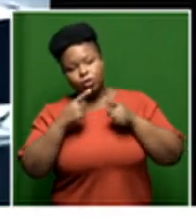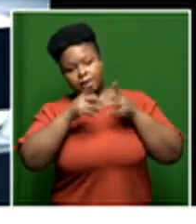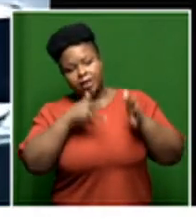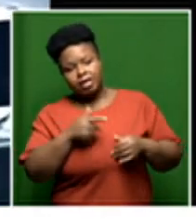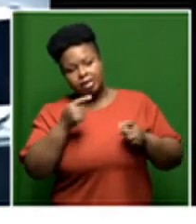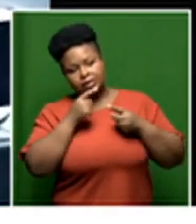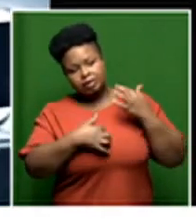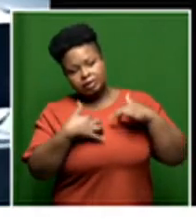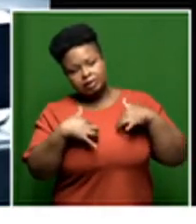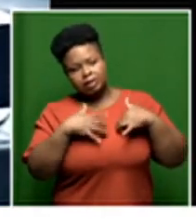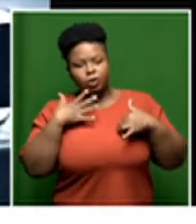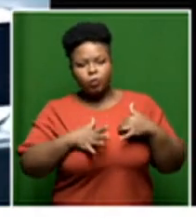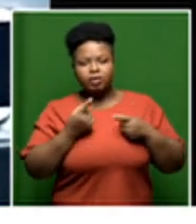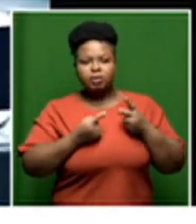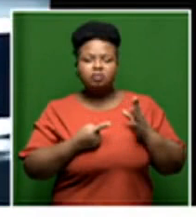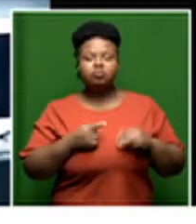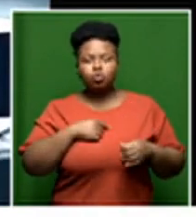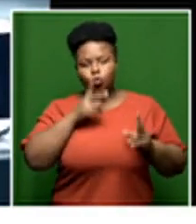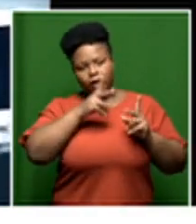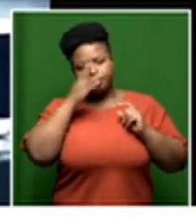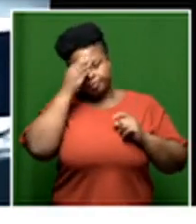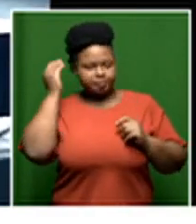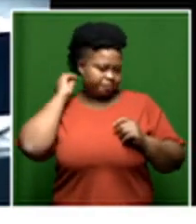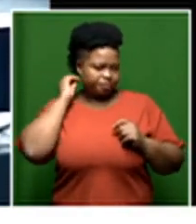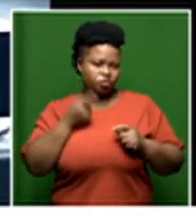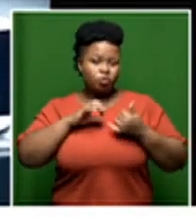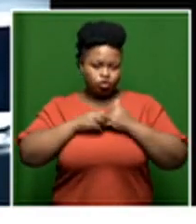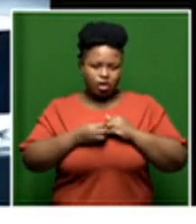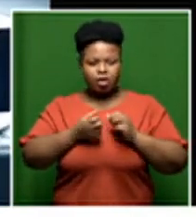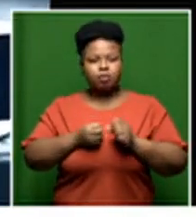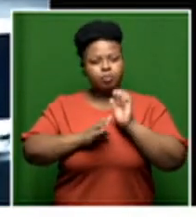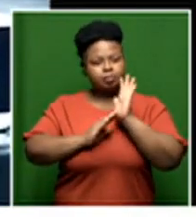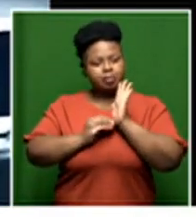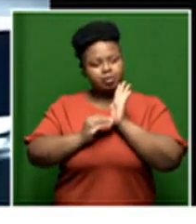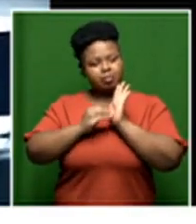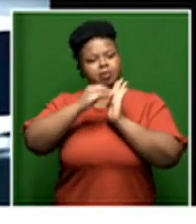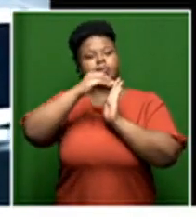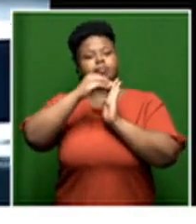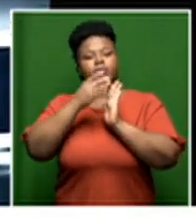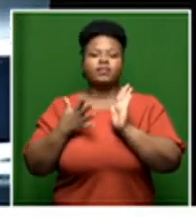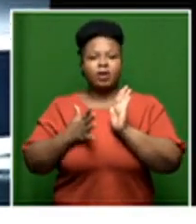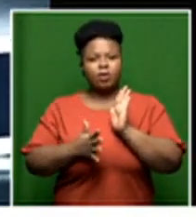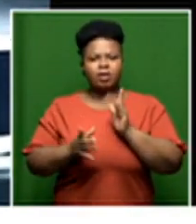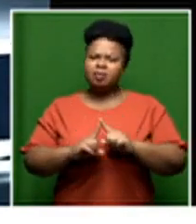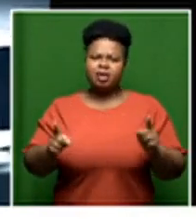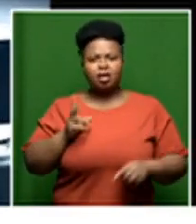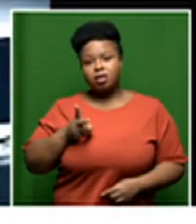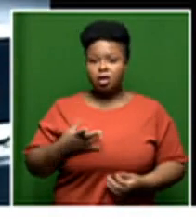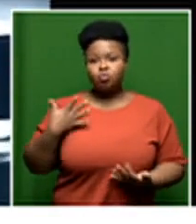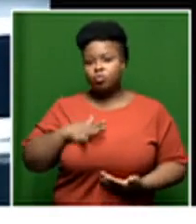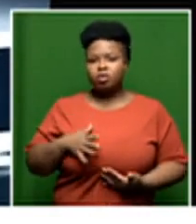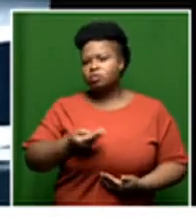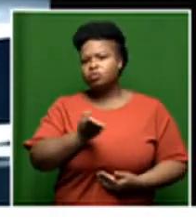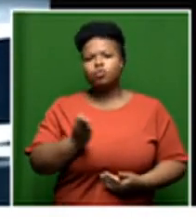we are very confident of doing well and finishing high up, or as high up as we possibly can on the league standings. And also just making our province